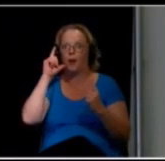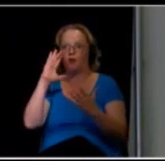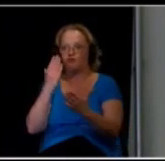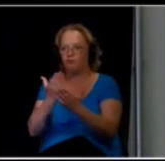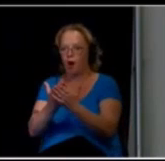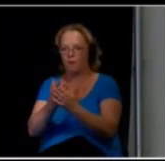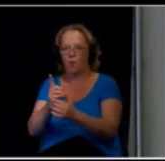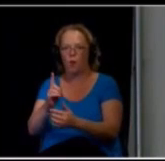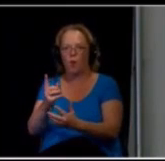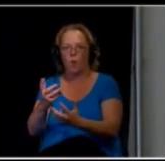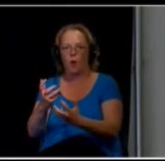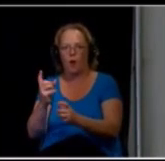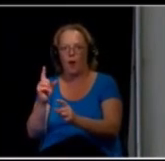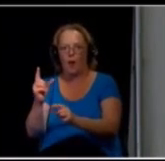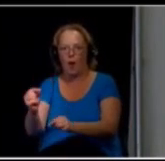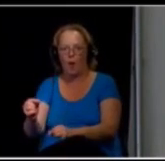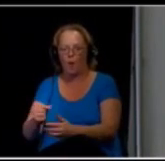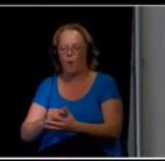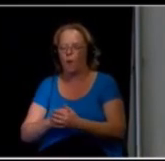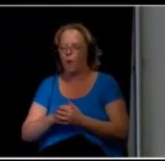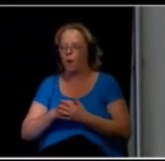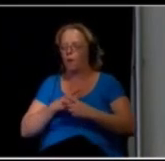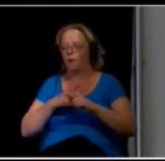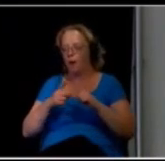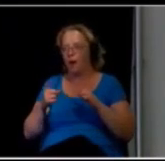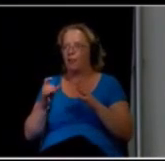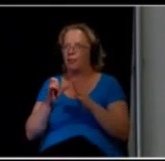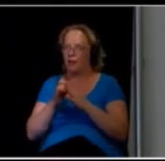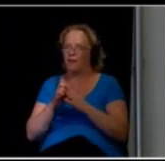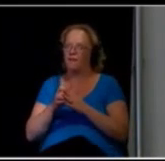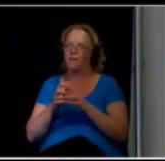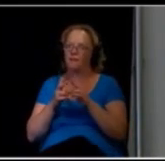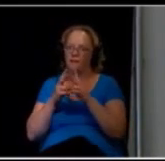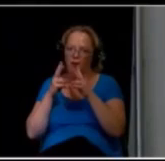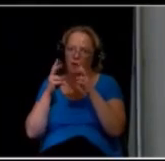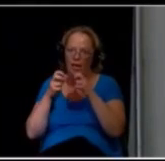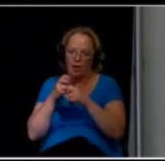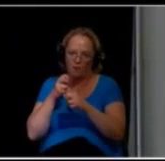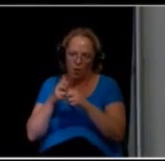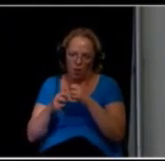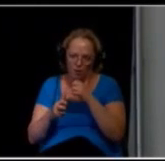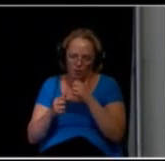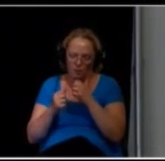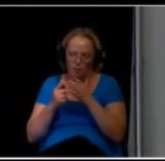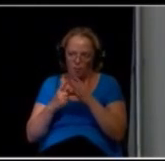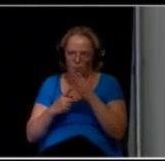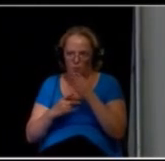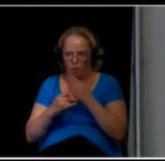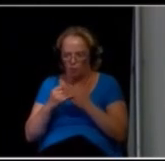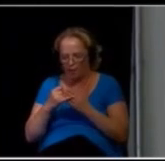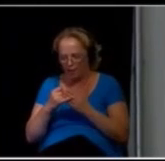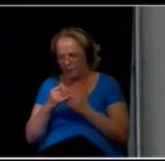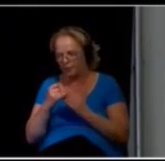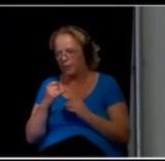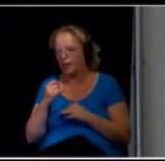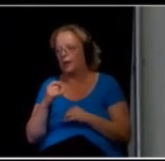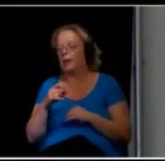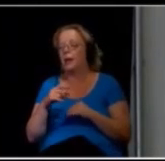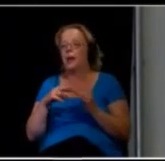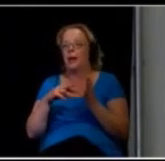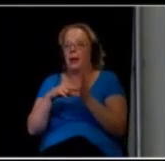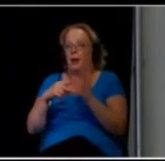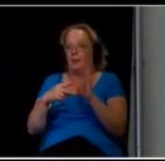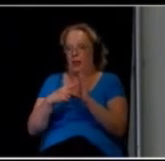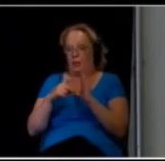But this is an extremely difficult engineering project. And it means you have to take